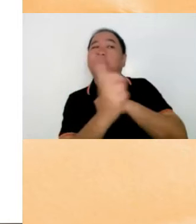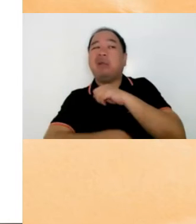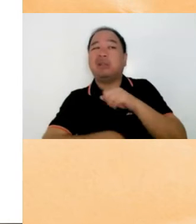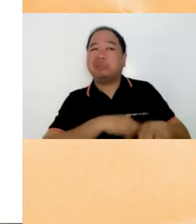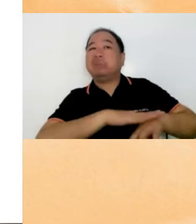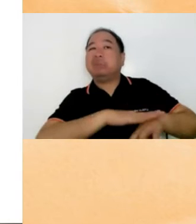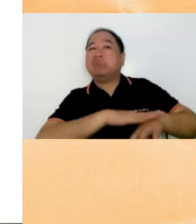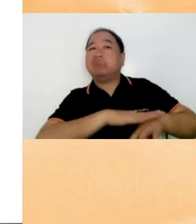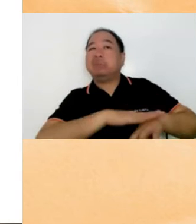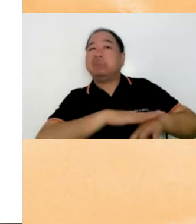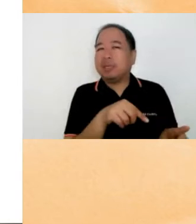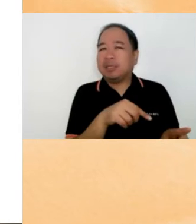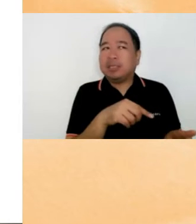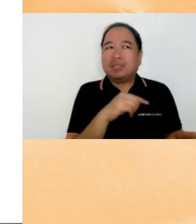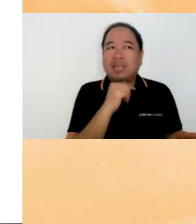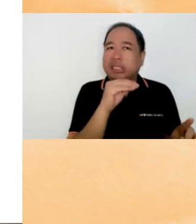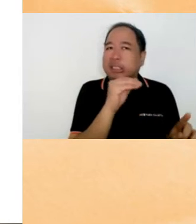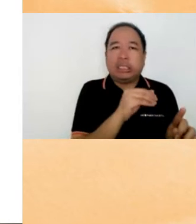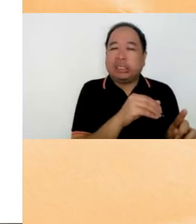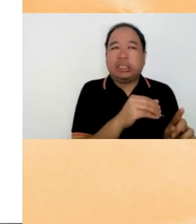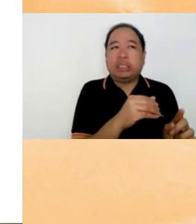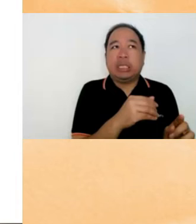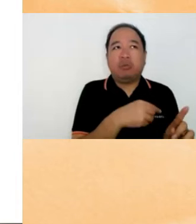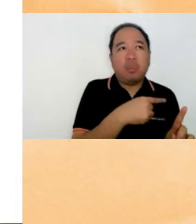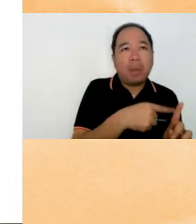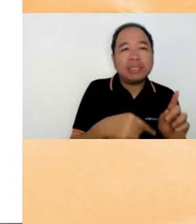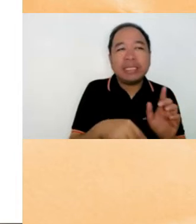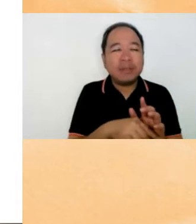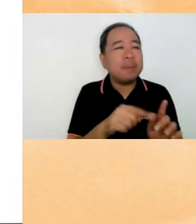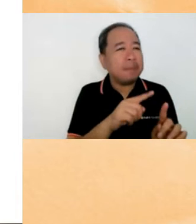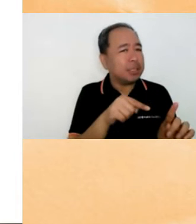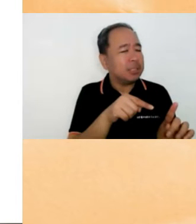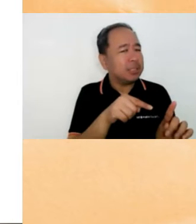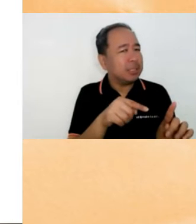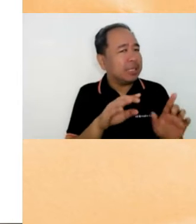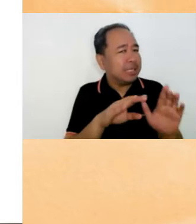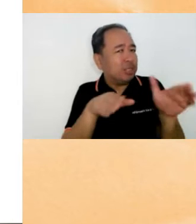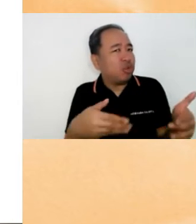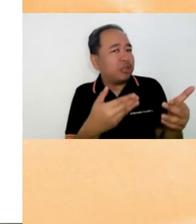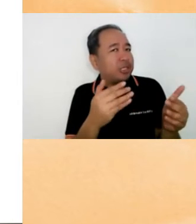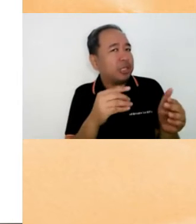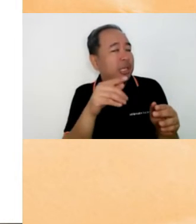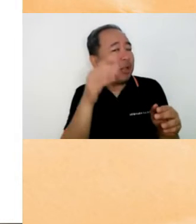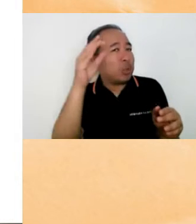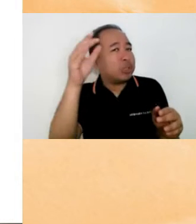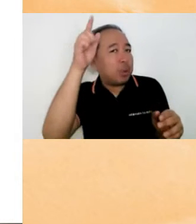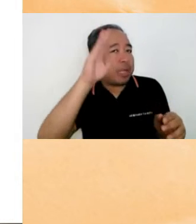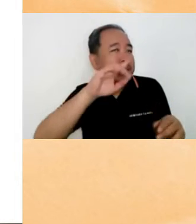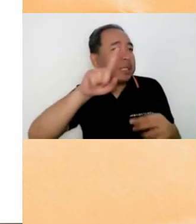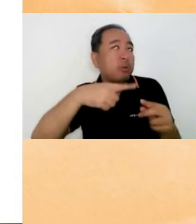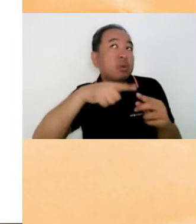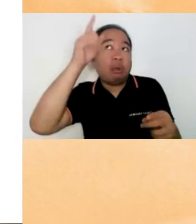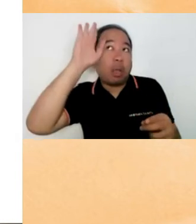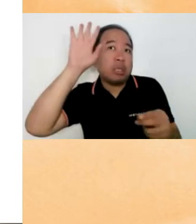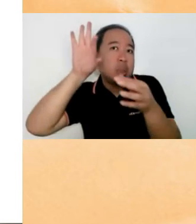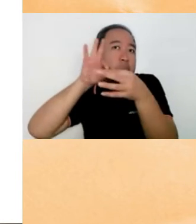Our introduction to God and spirituality is through a punishment,